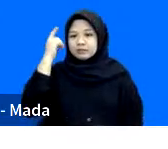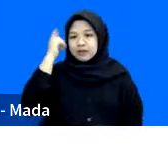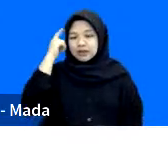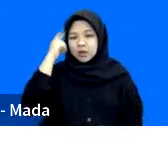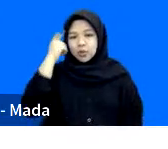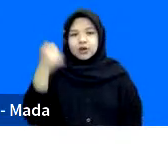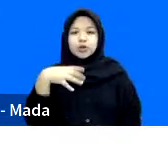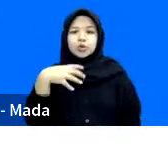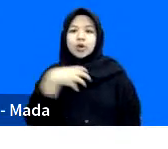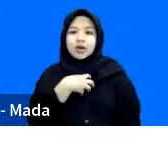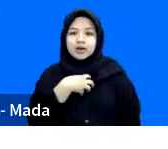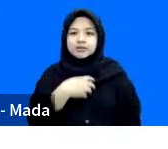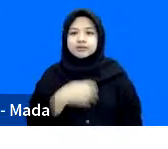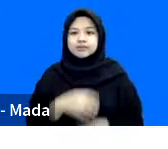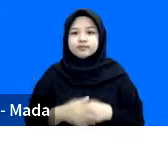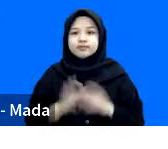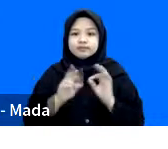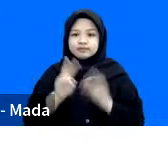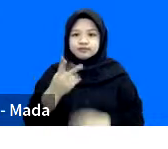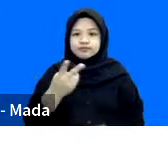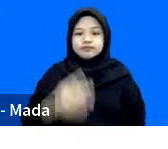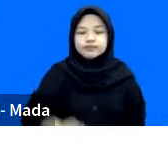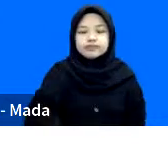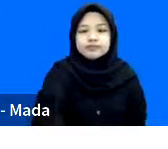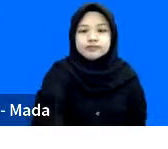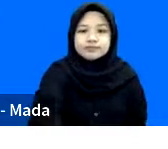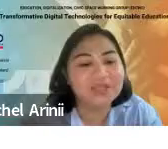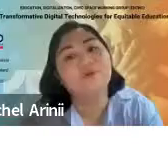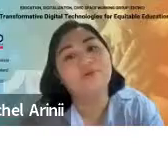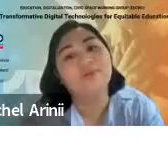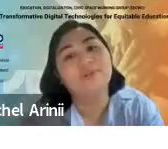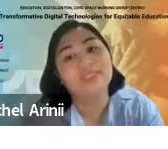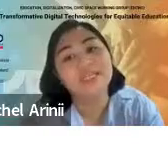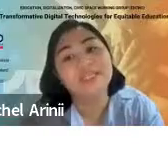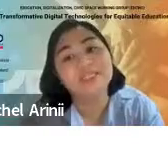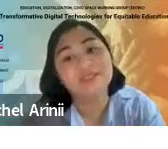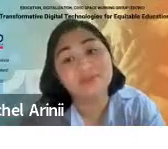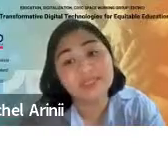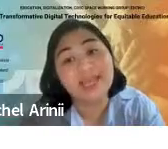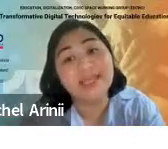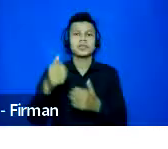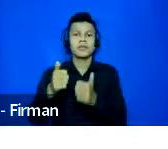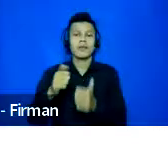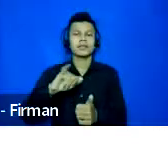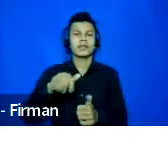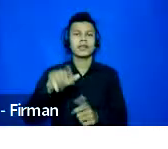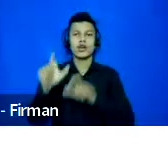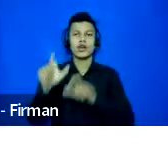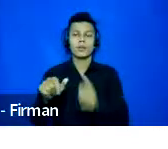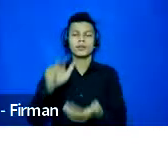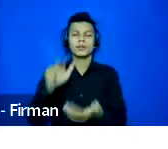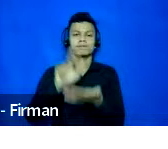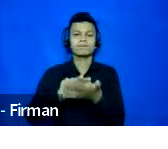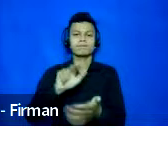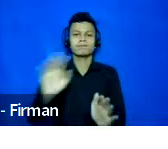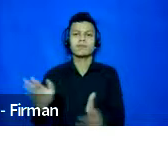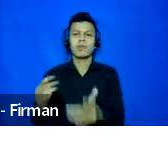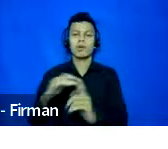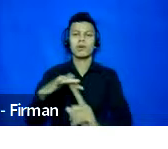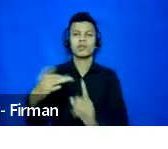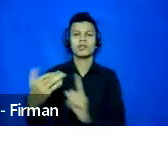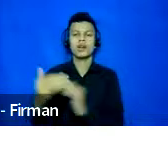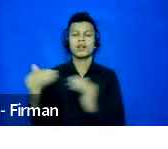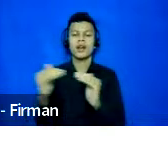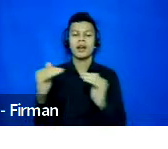good information, they will be able to make informed decisions, build more just societies, and foster deeper